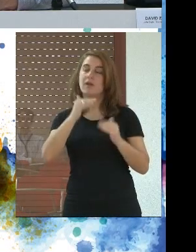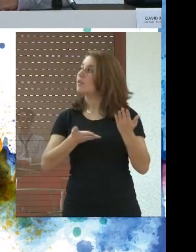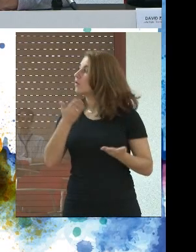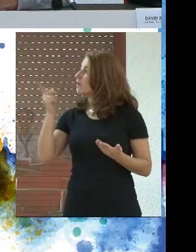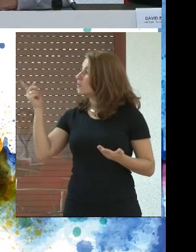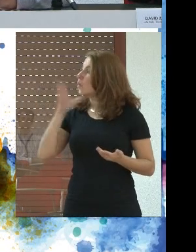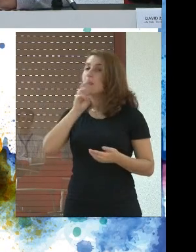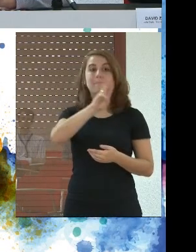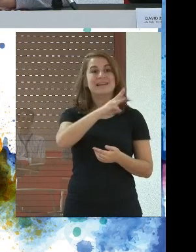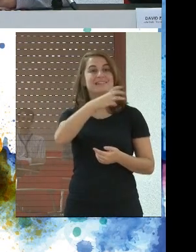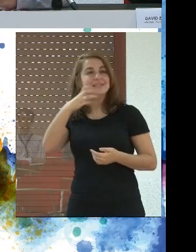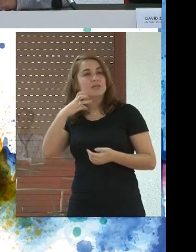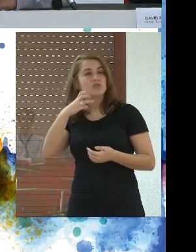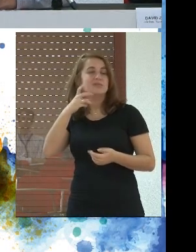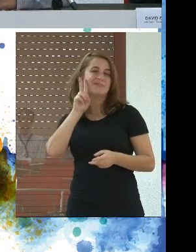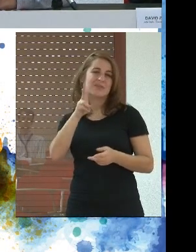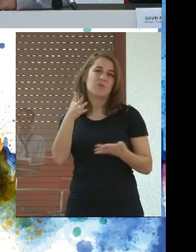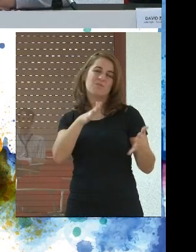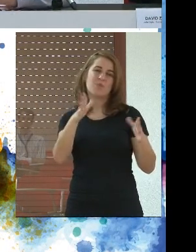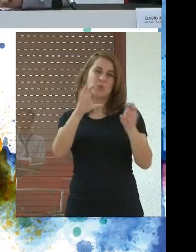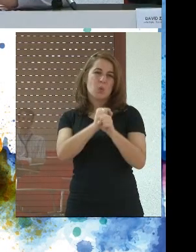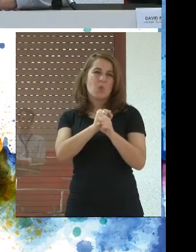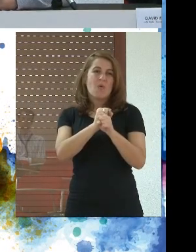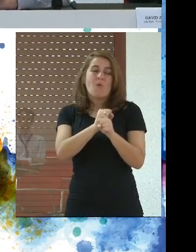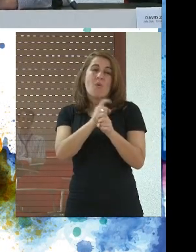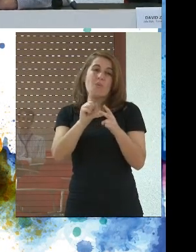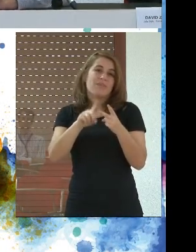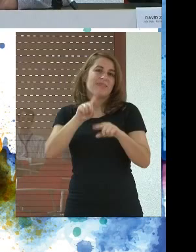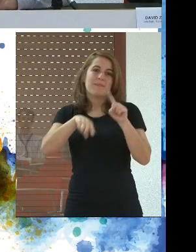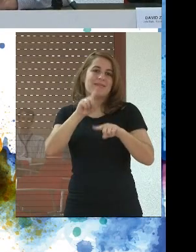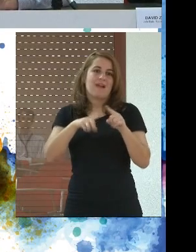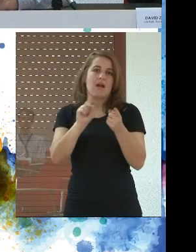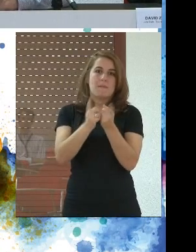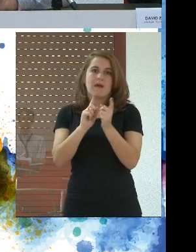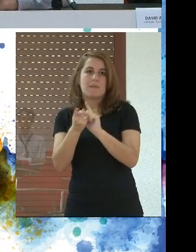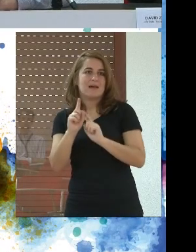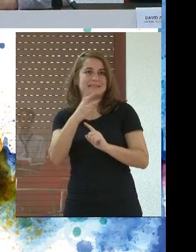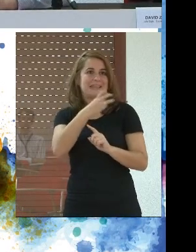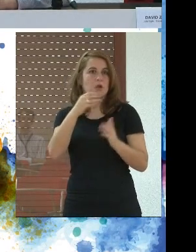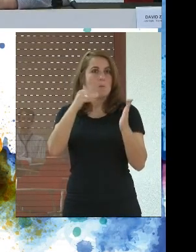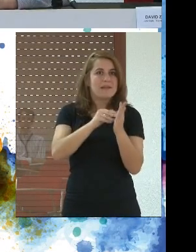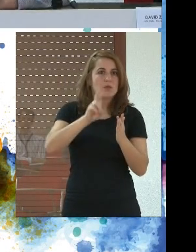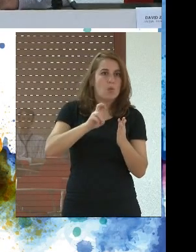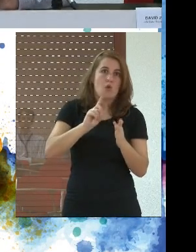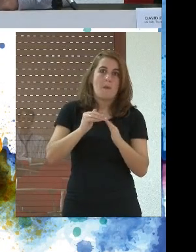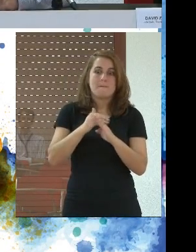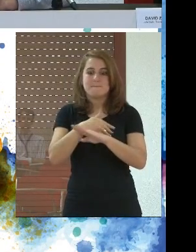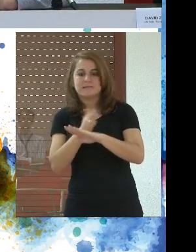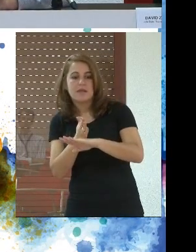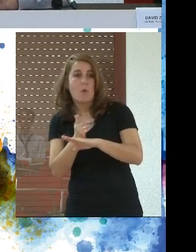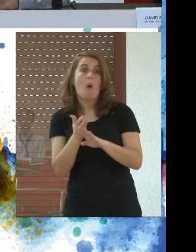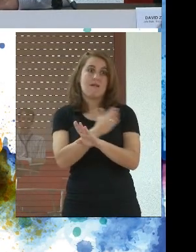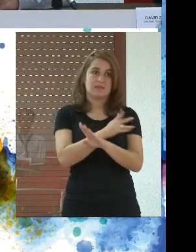evaluation session. This means that their latency is too variable. It doesn't happen at 360 milliseconds. It